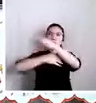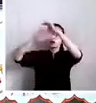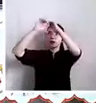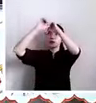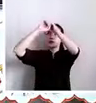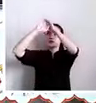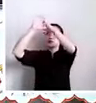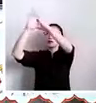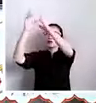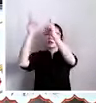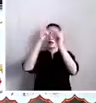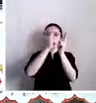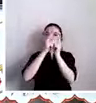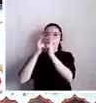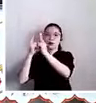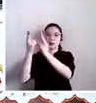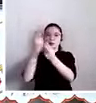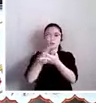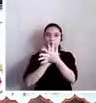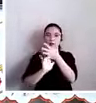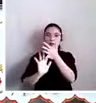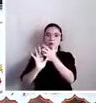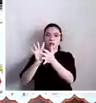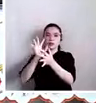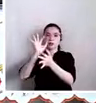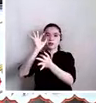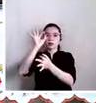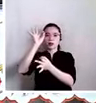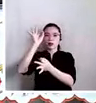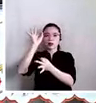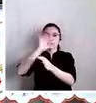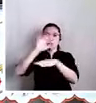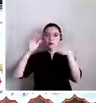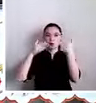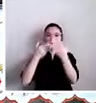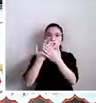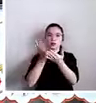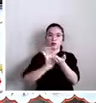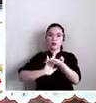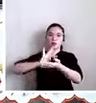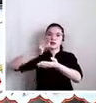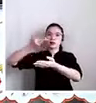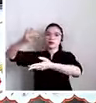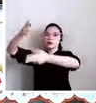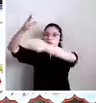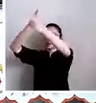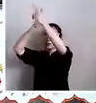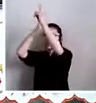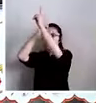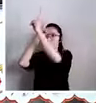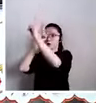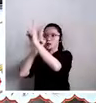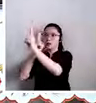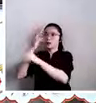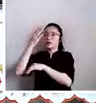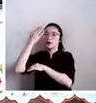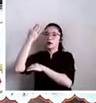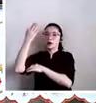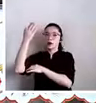of the Holy Spirit, all glory and honor is yours forever